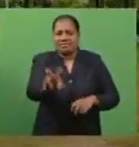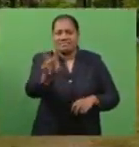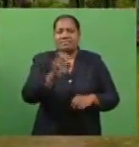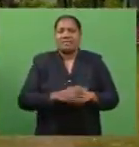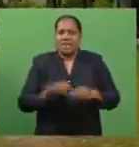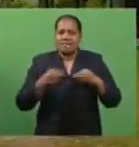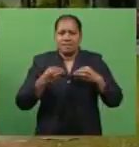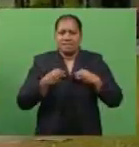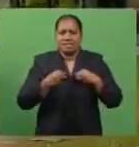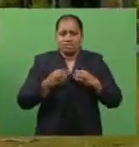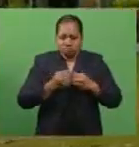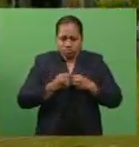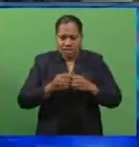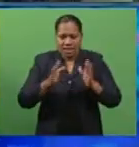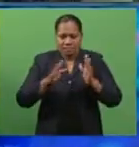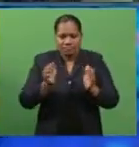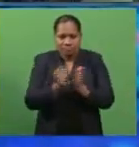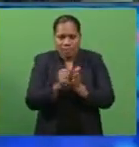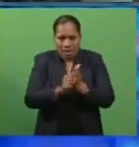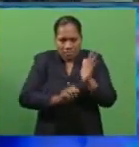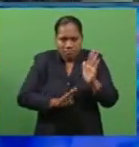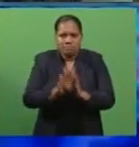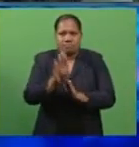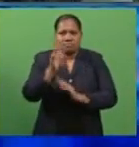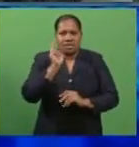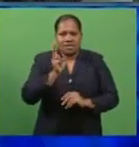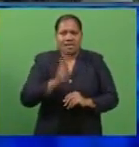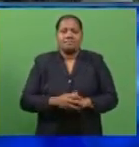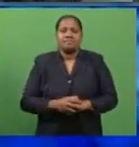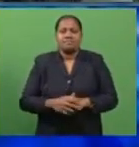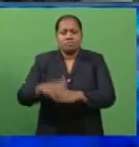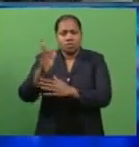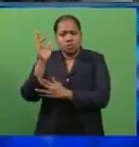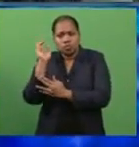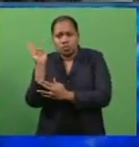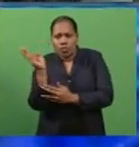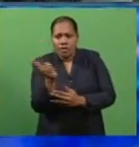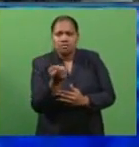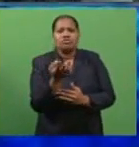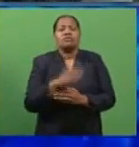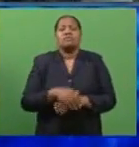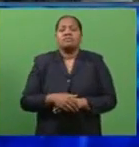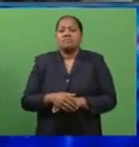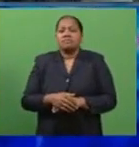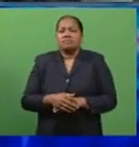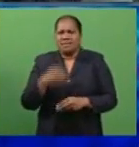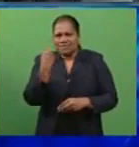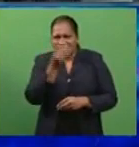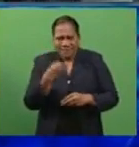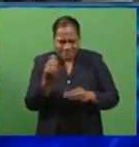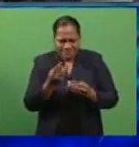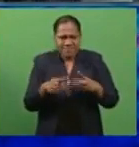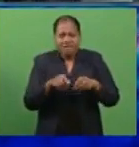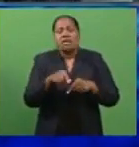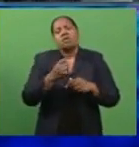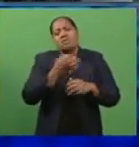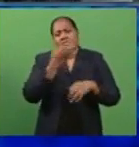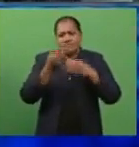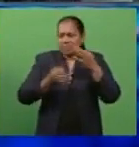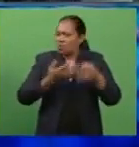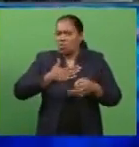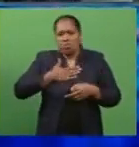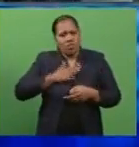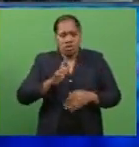Prakash, FBC News. Restaurant and takeaway outlets in New Zealand are scrambling to get everything in order to open by